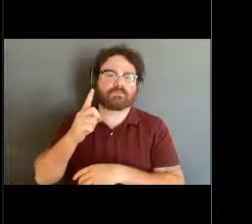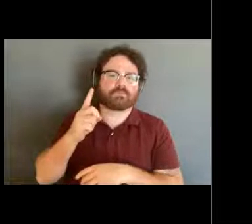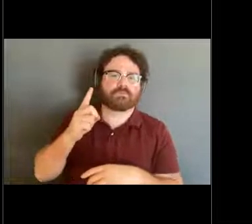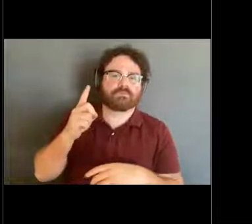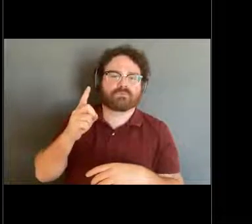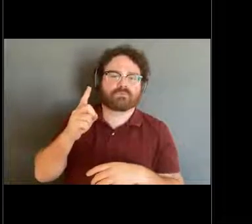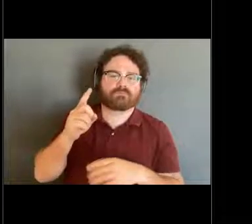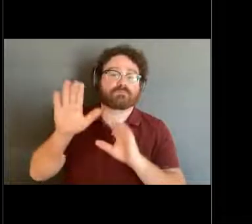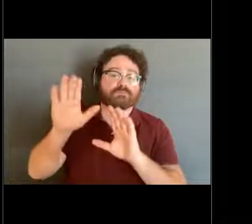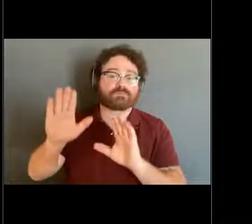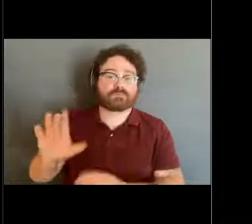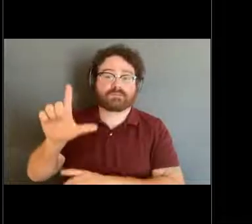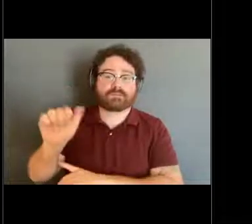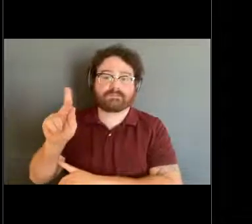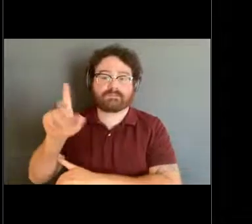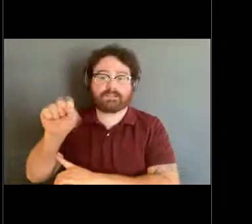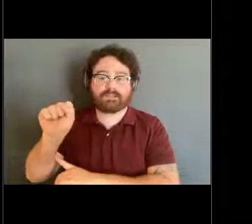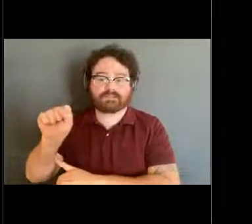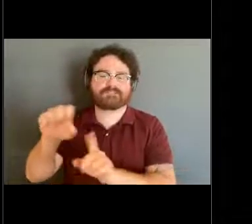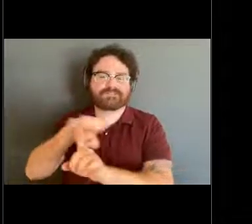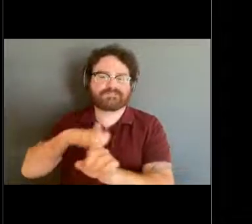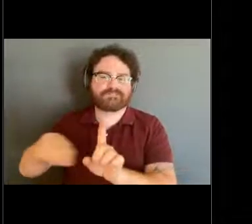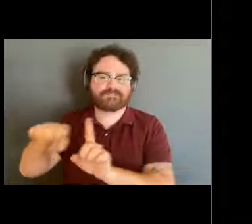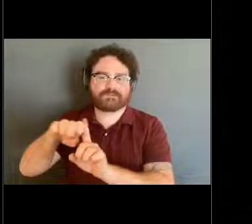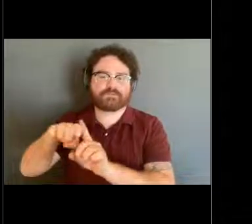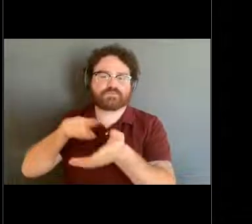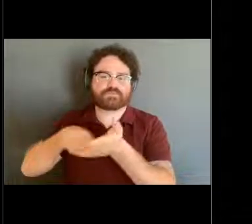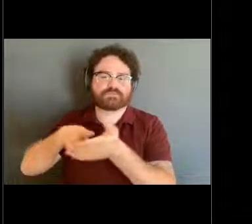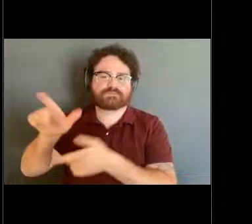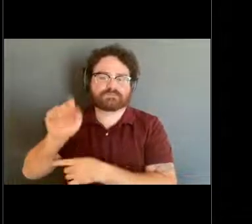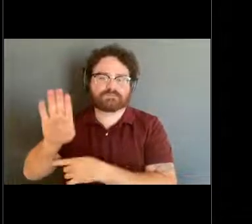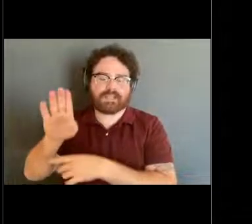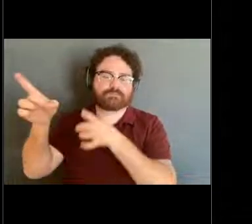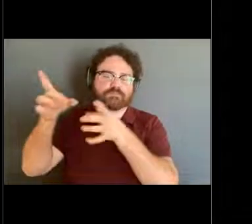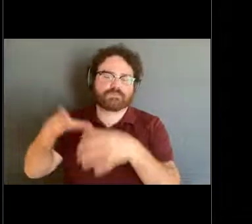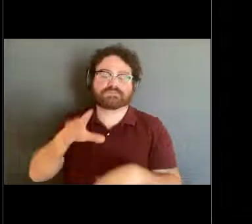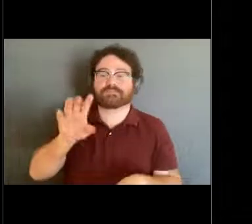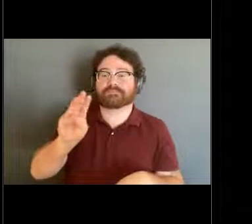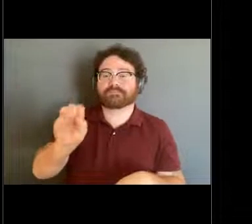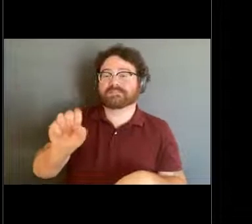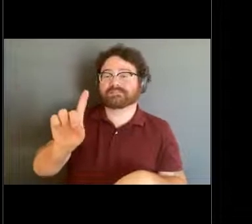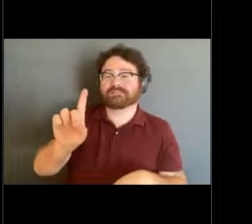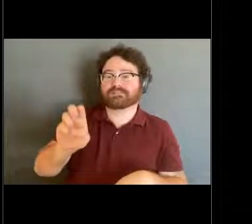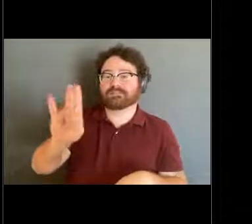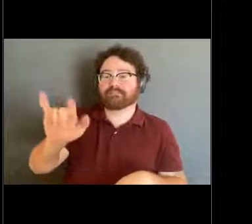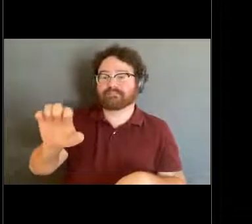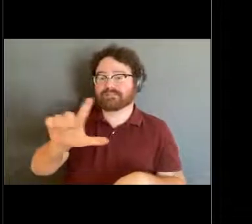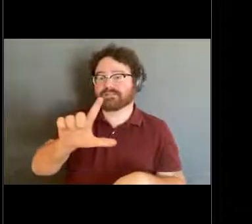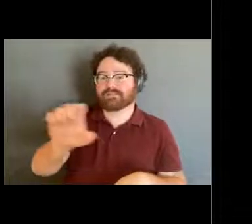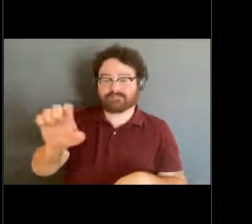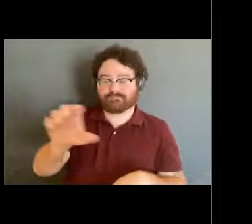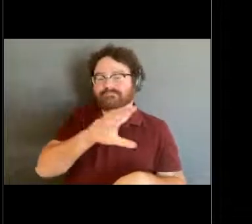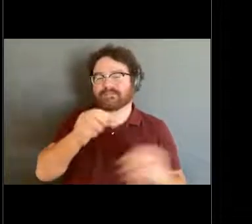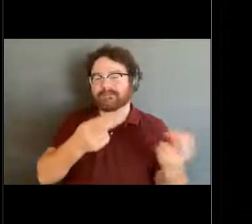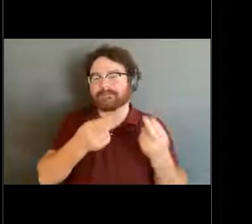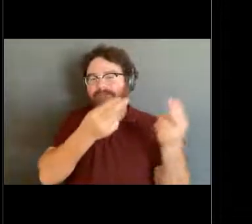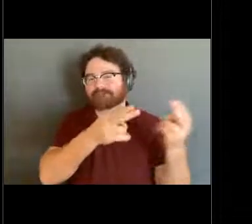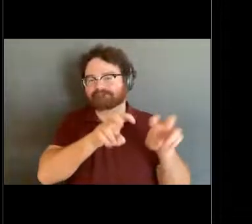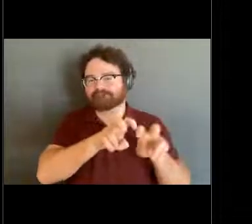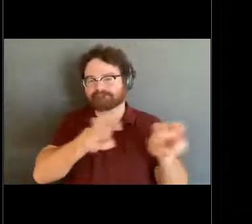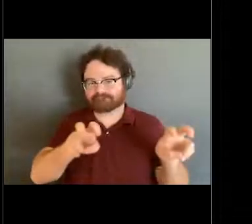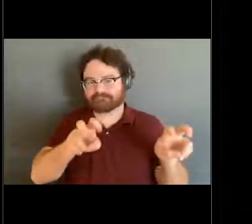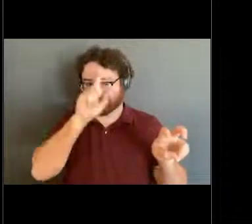Great Lakes Environmental Research Lab Director, Ms. Debbie Lee, and also the nomination committee for nominating our paper to